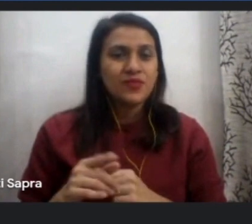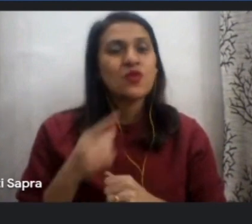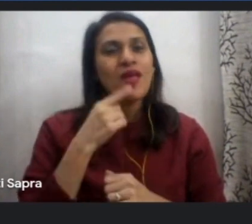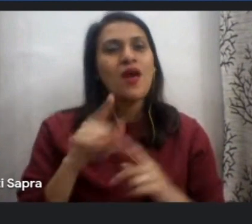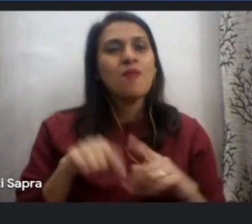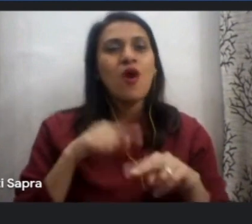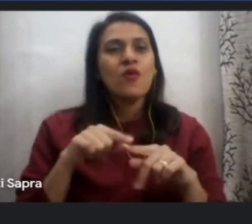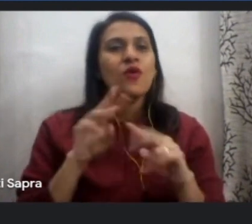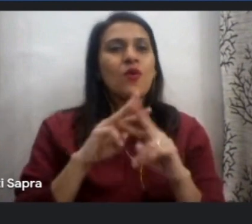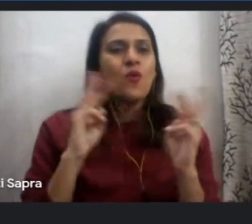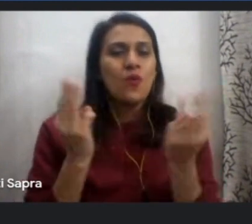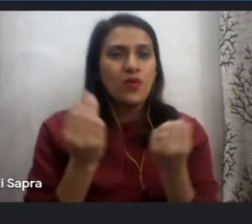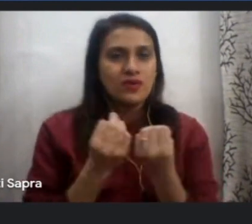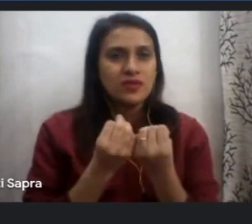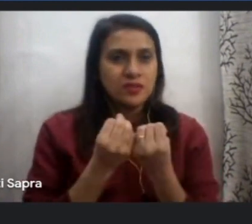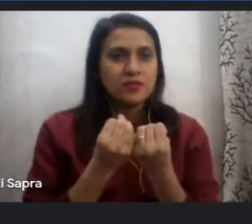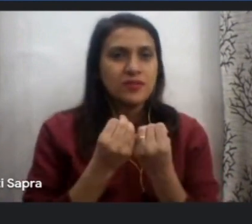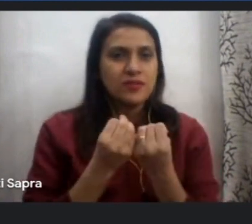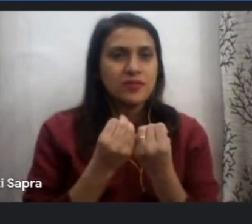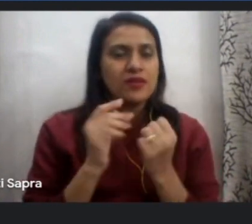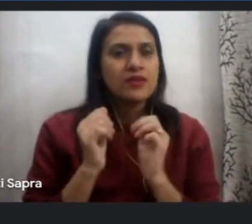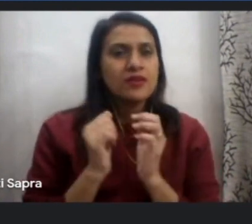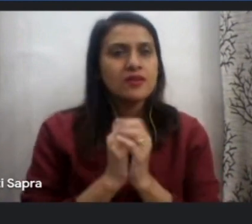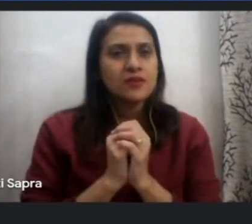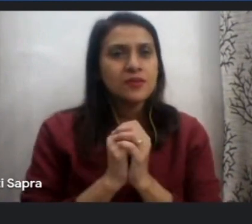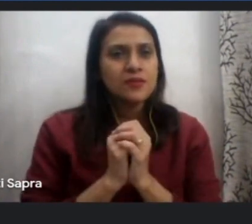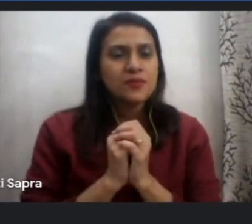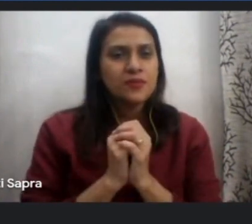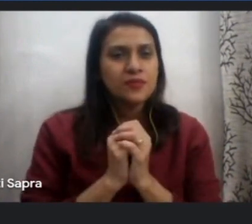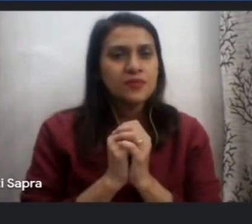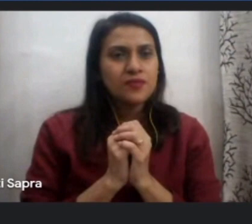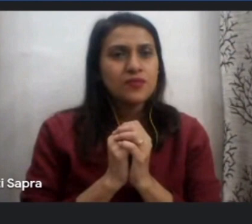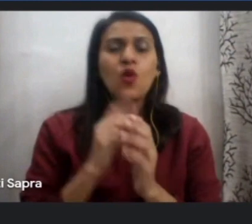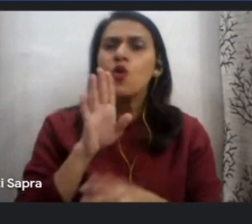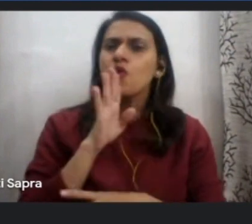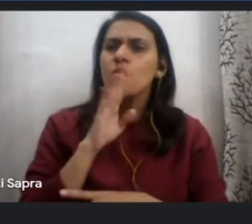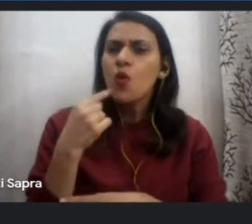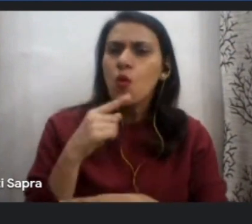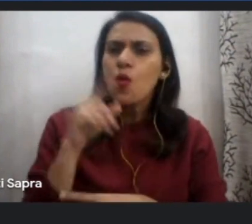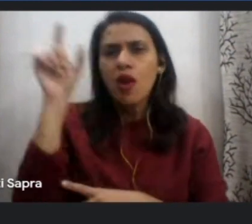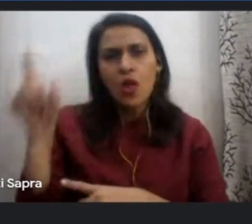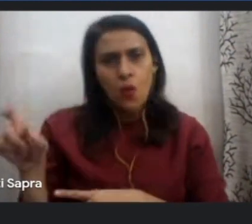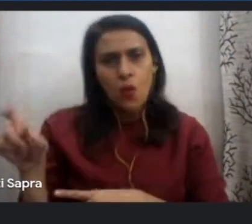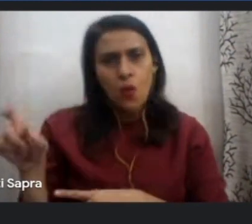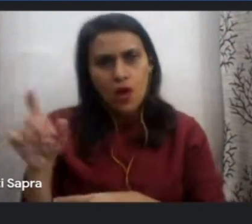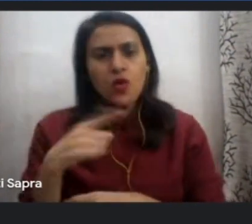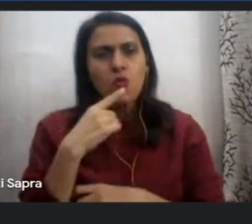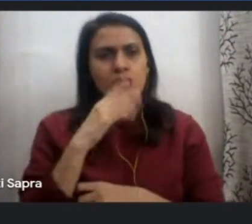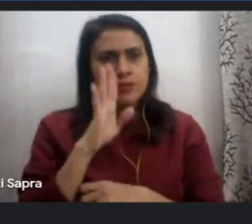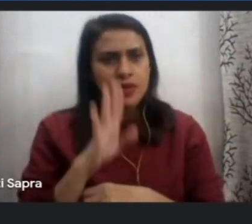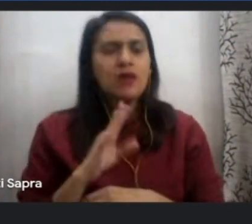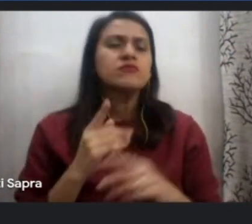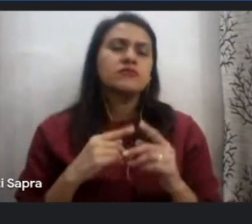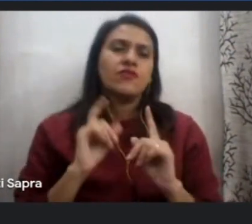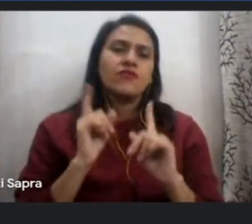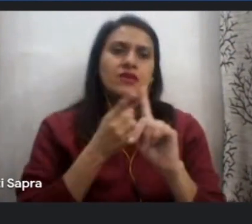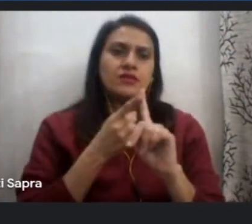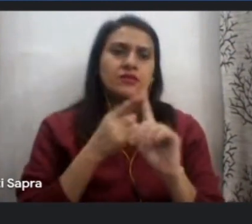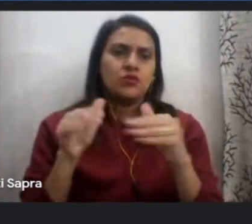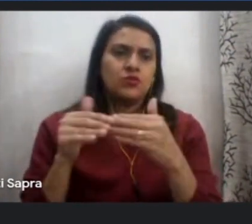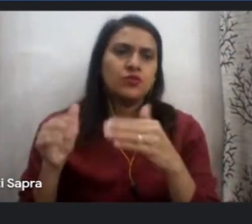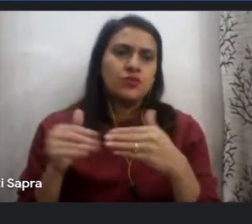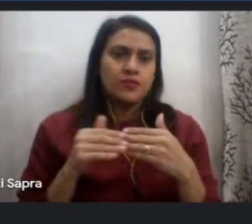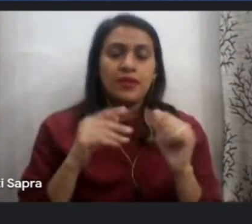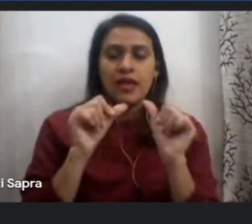will entail. So I'll just read out the line of speakers so you all know who's going to talk about what and when. We first have